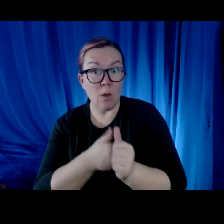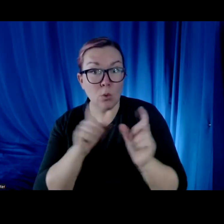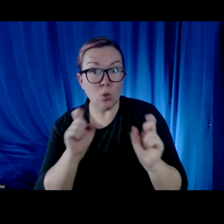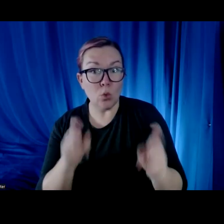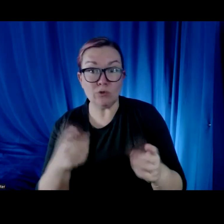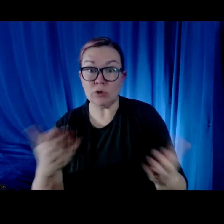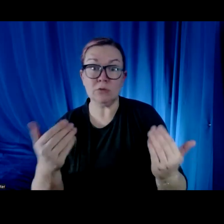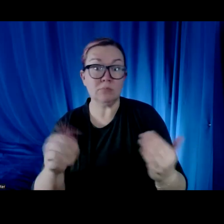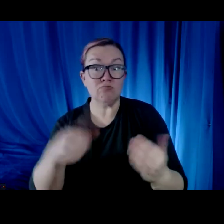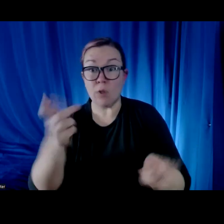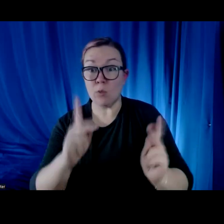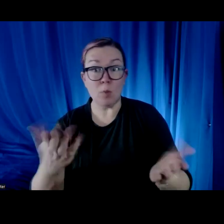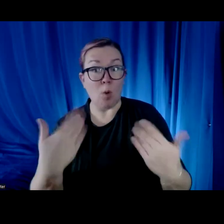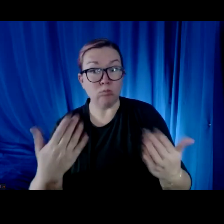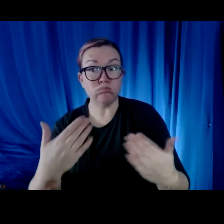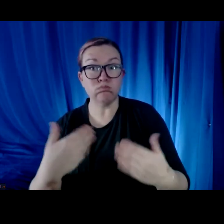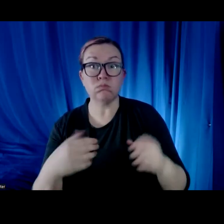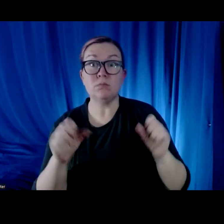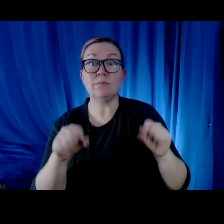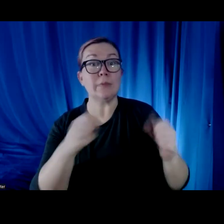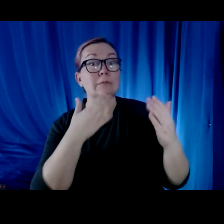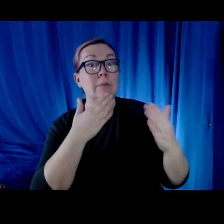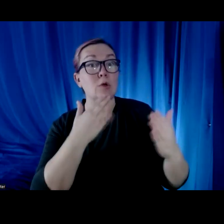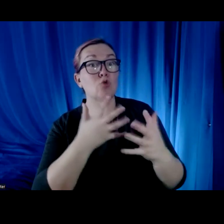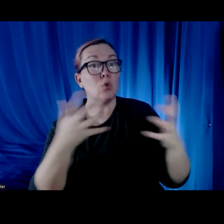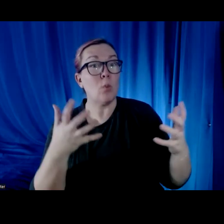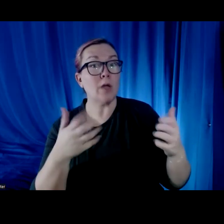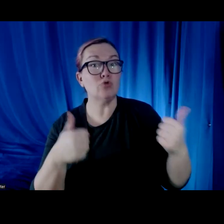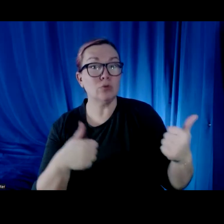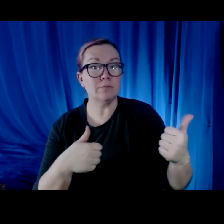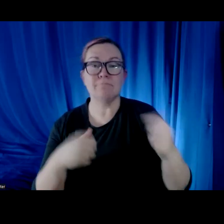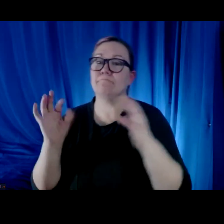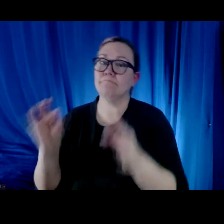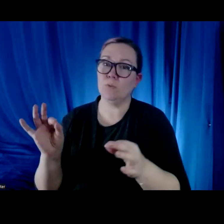feel free to jump in. Yes, you have. Thank you very much. Okay, perfect.